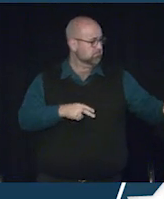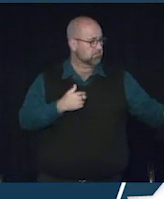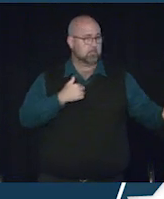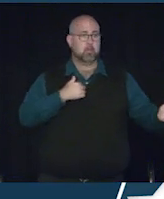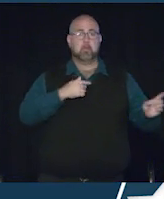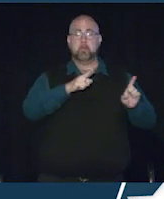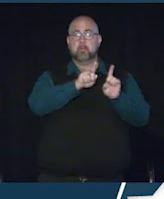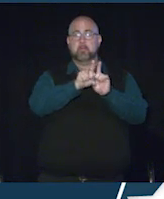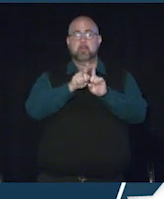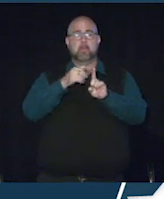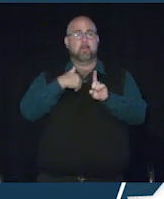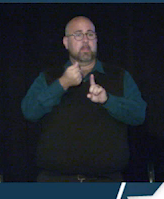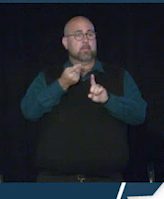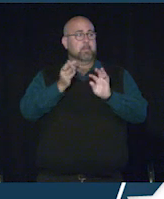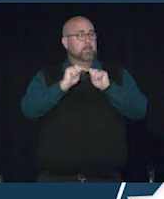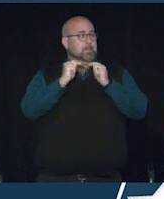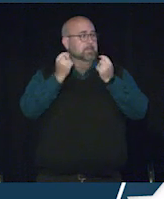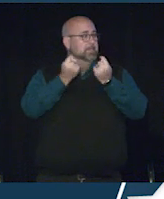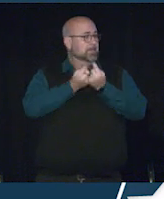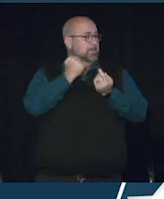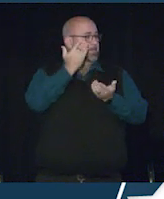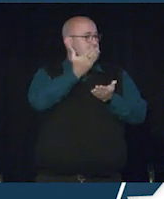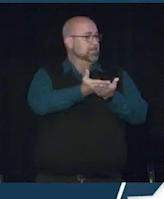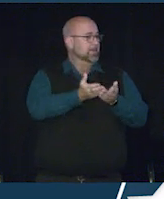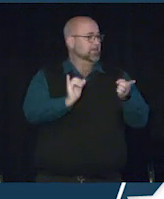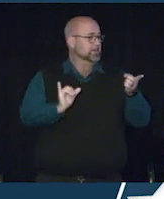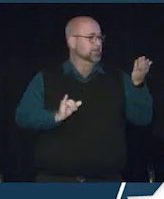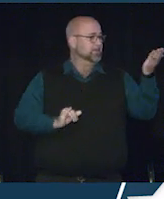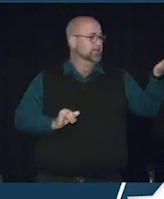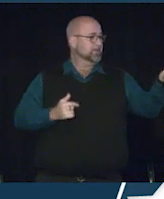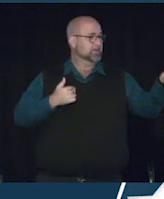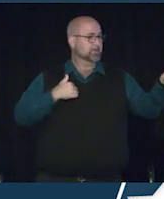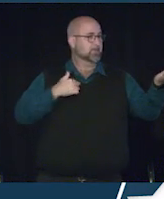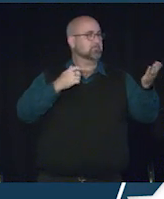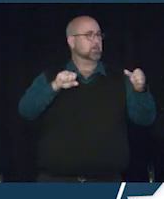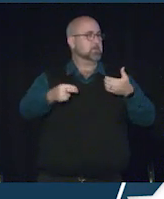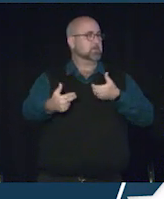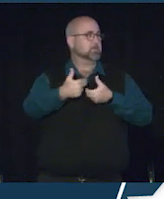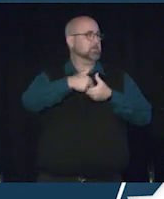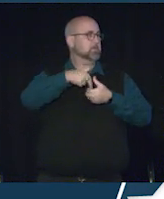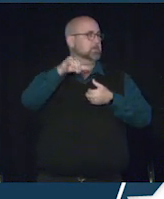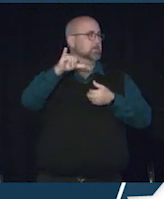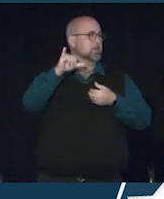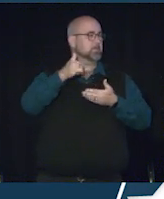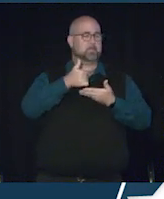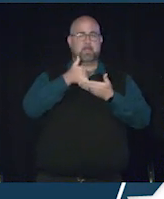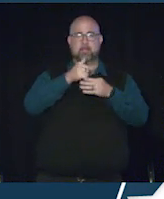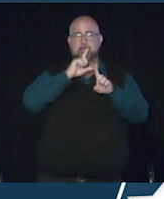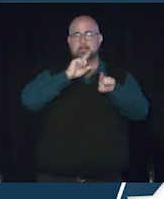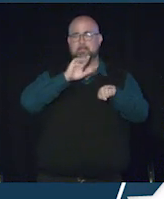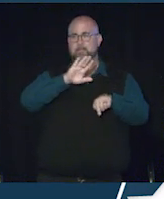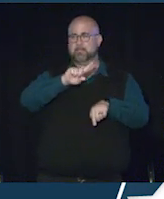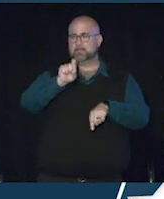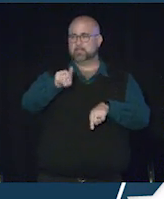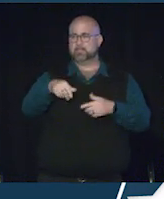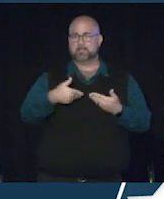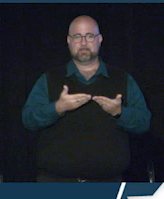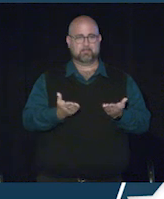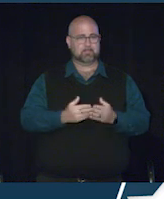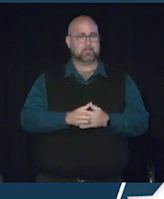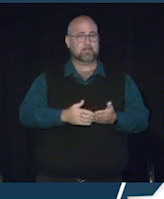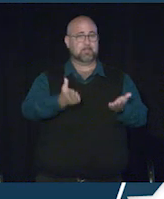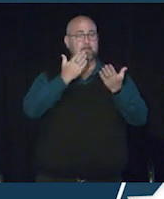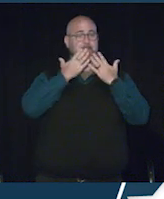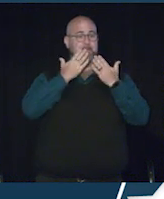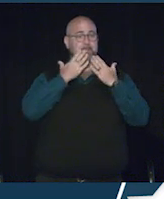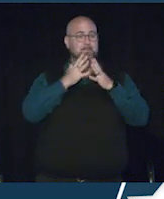we also have a few team members that have arrived as well, so they will join us as well to help answer any questions you may have. Thank